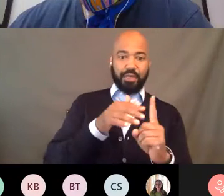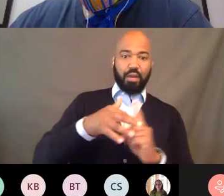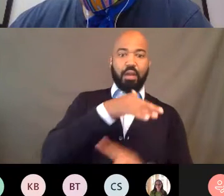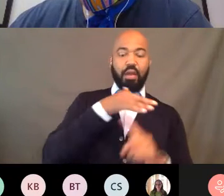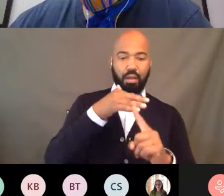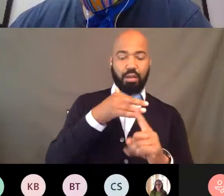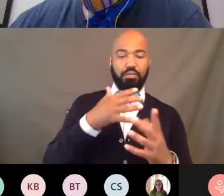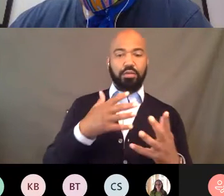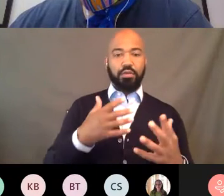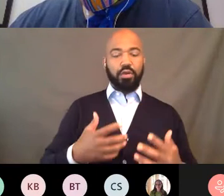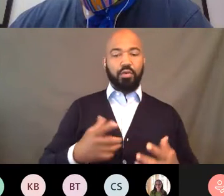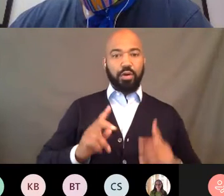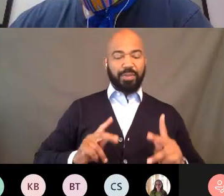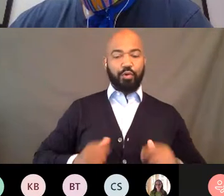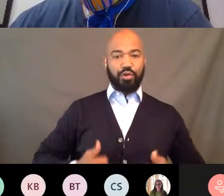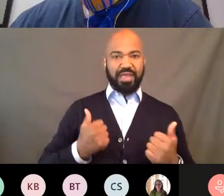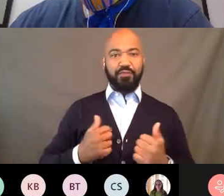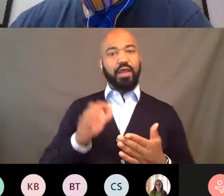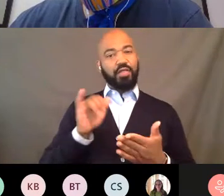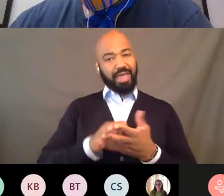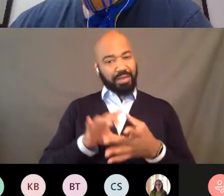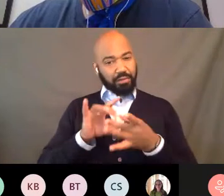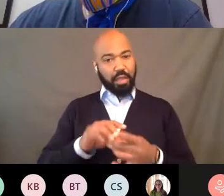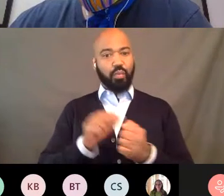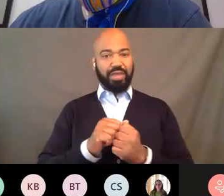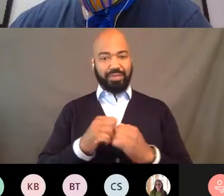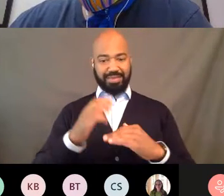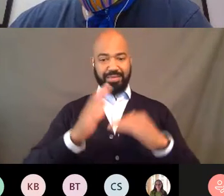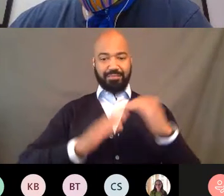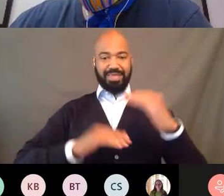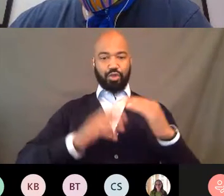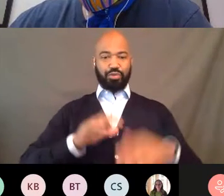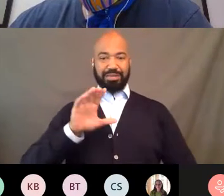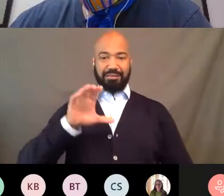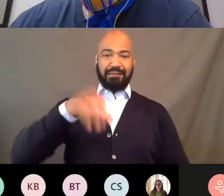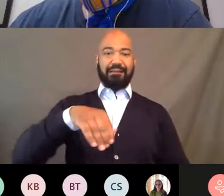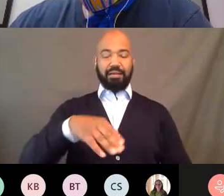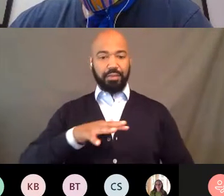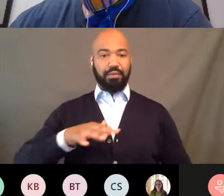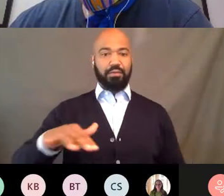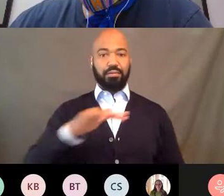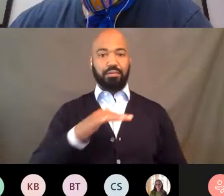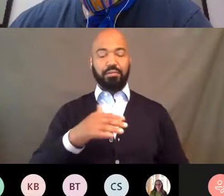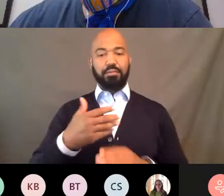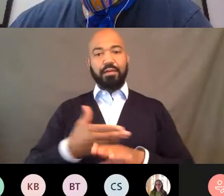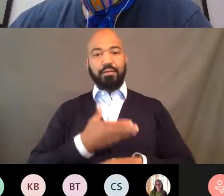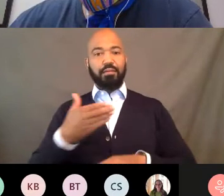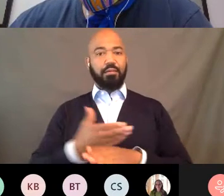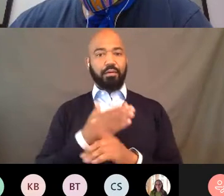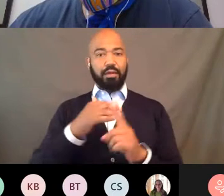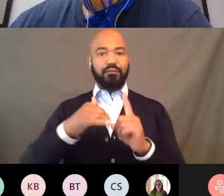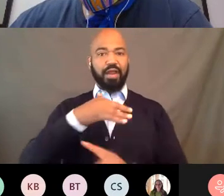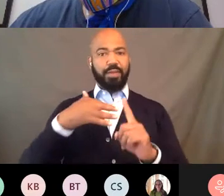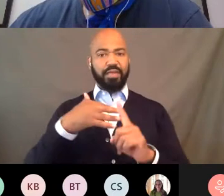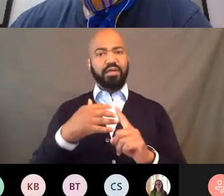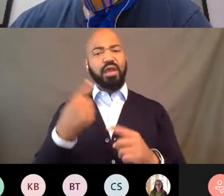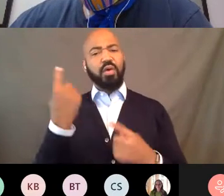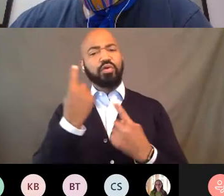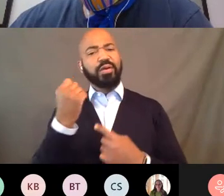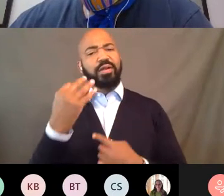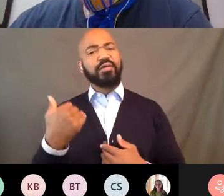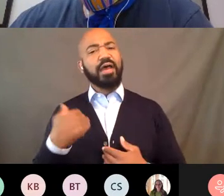environment. So I'm wondering if you might have some other of the other maps